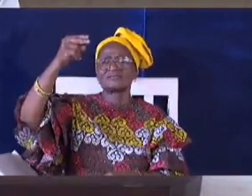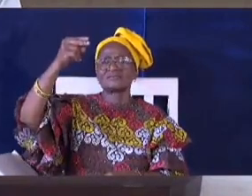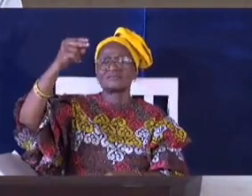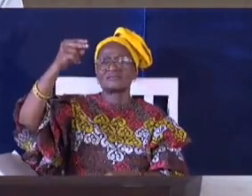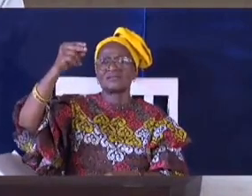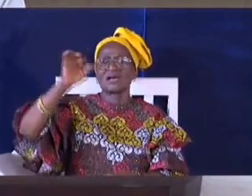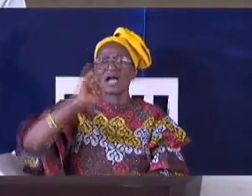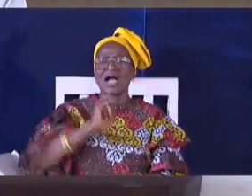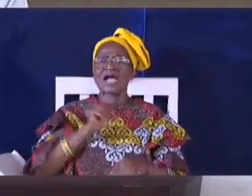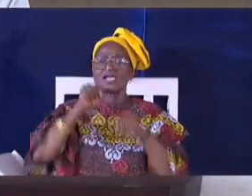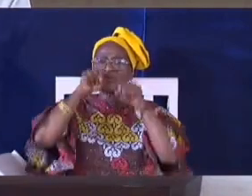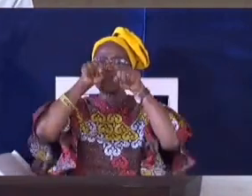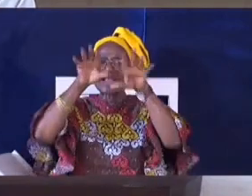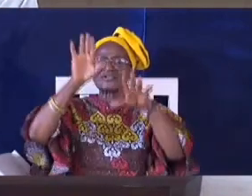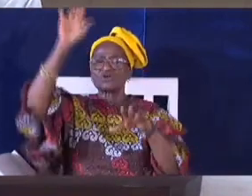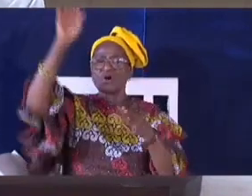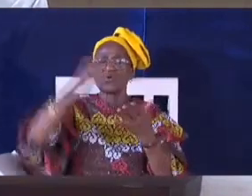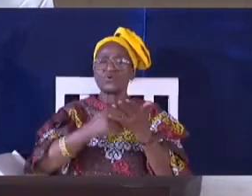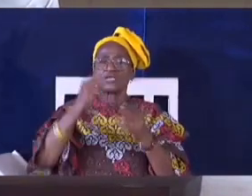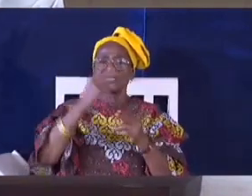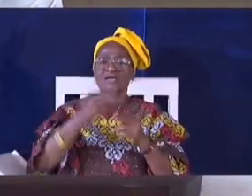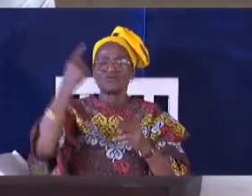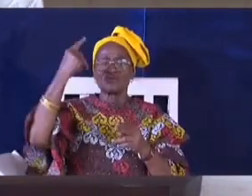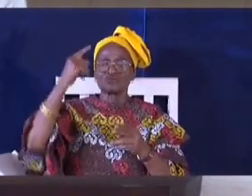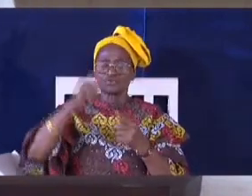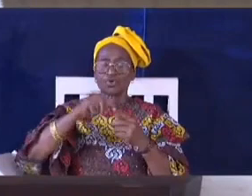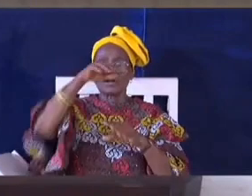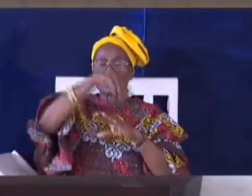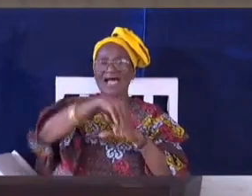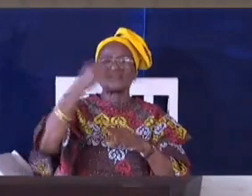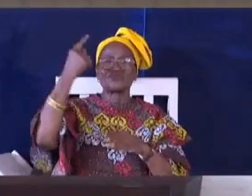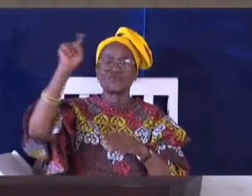I bless your holy name tonight for your word.